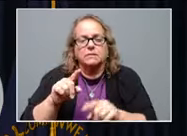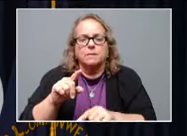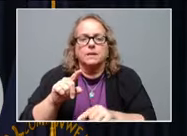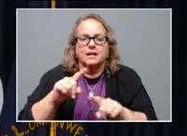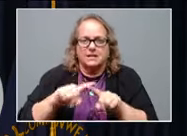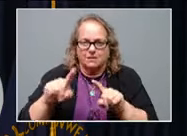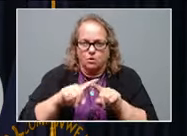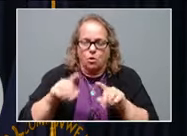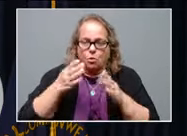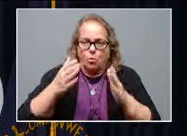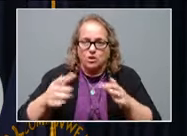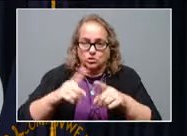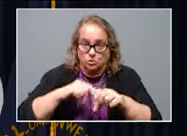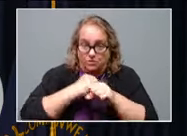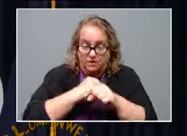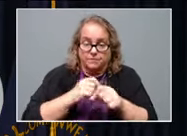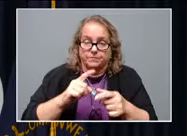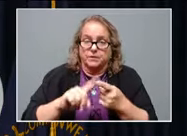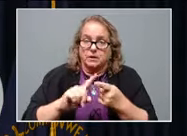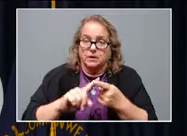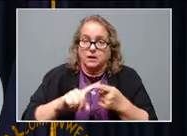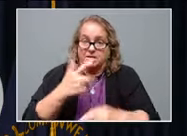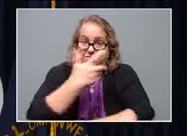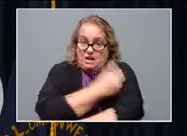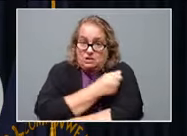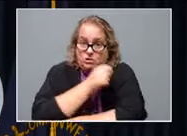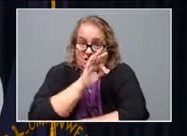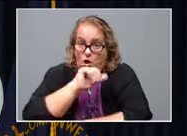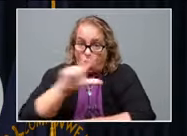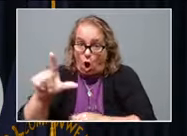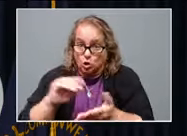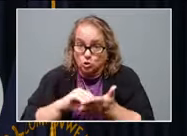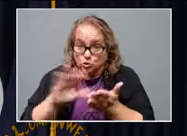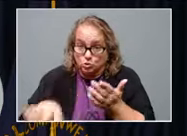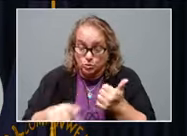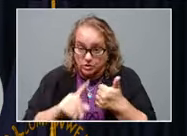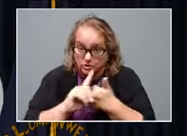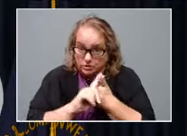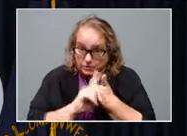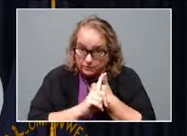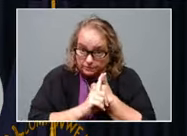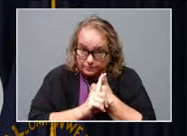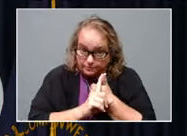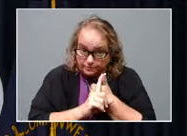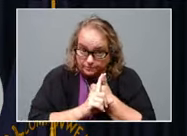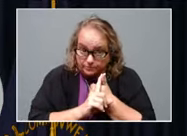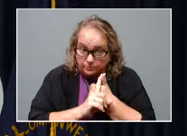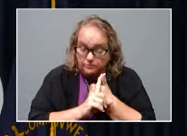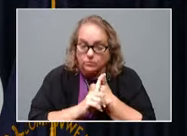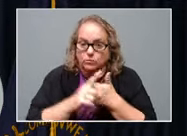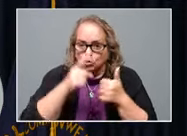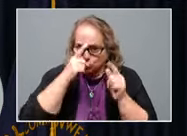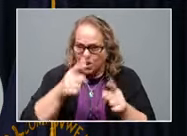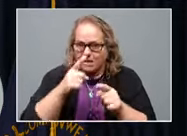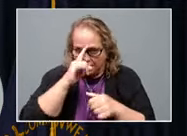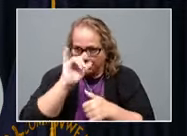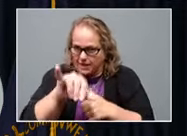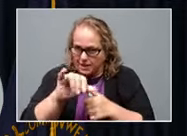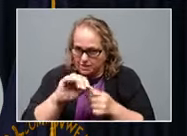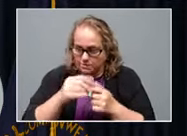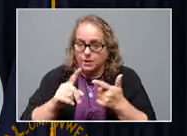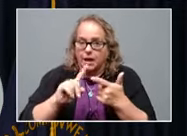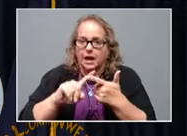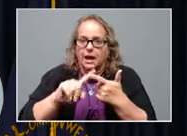include vaccination of all eligible students, teachers, and staff. That's what we should really strive for. And universal